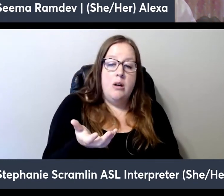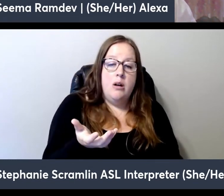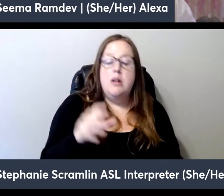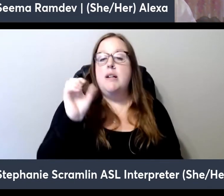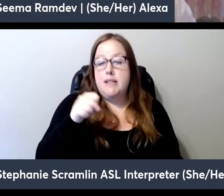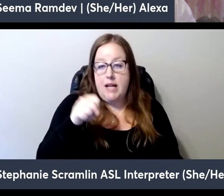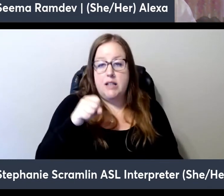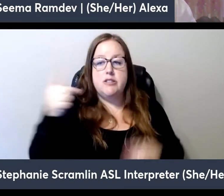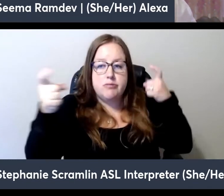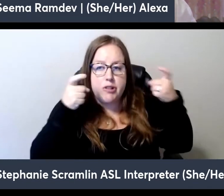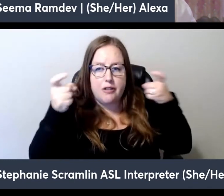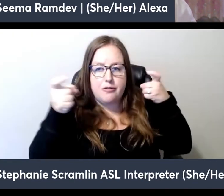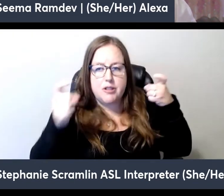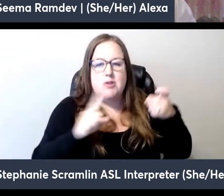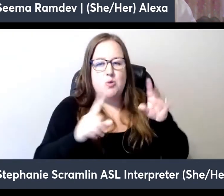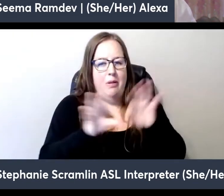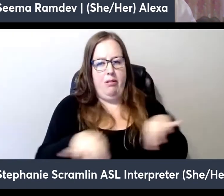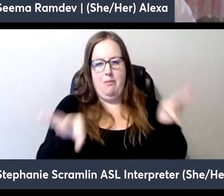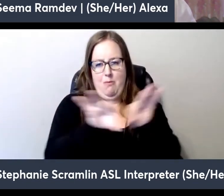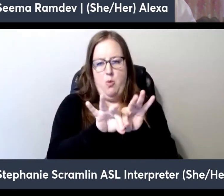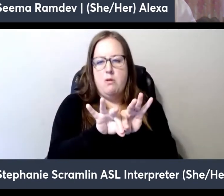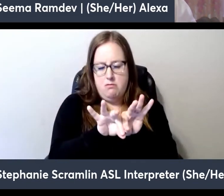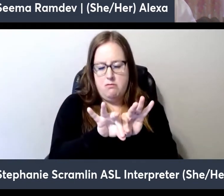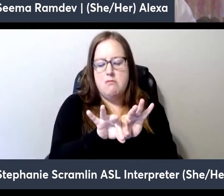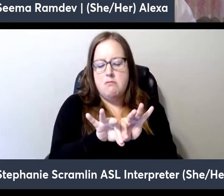yes, governance is a very important